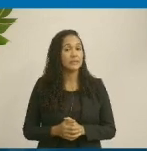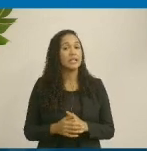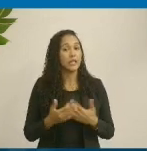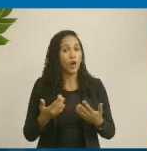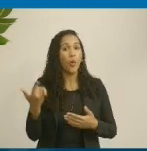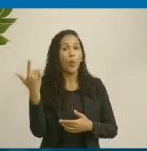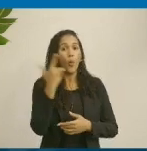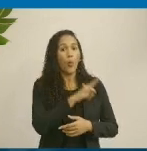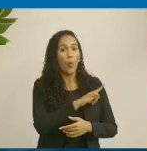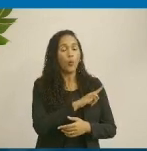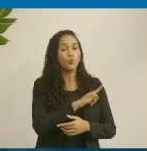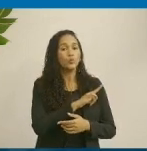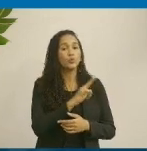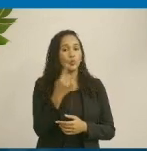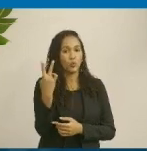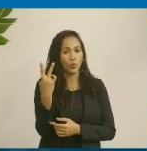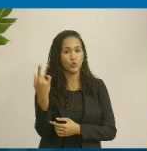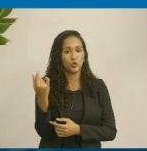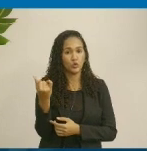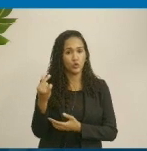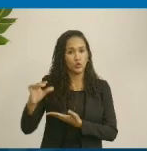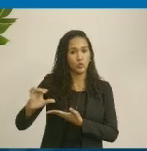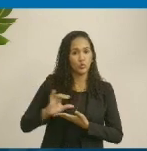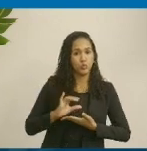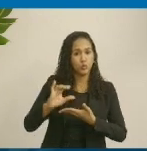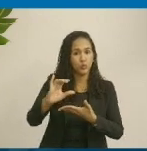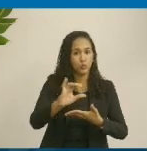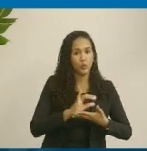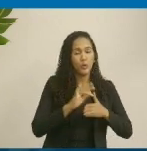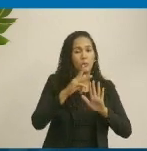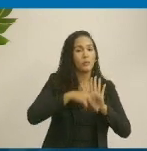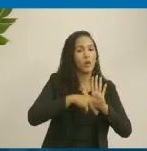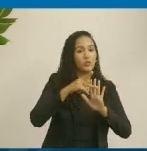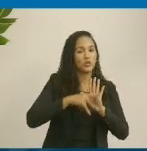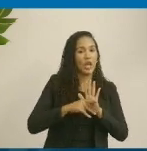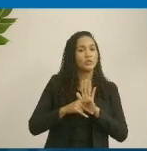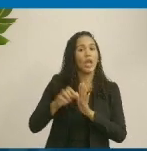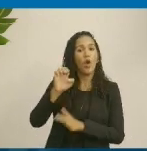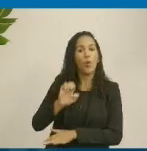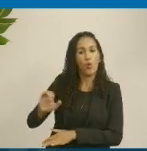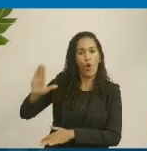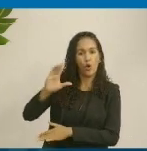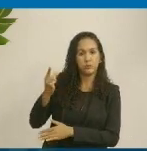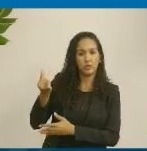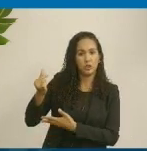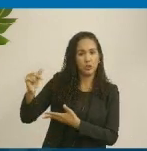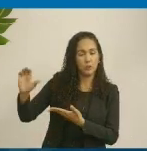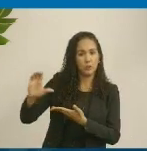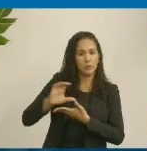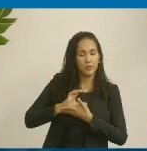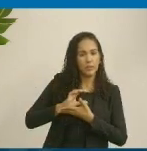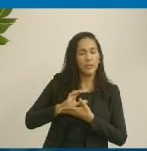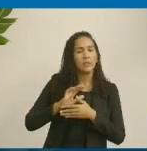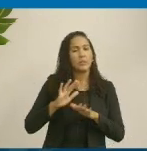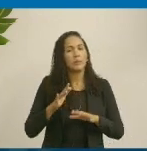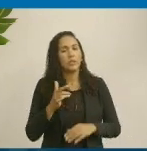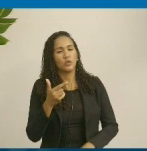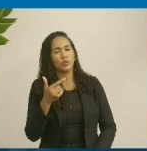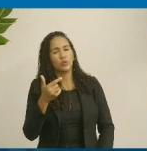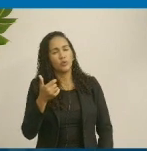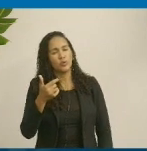funds, projects, that brought 12.6 million euros. And we have two very